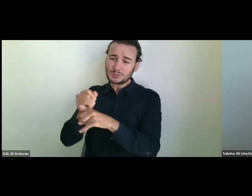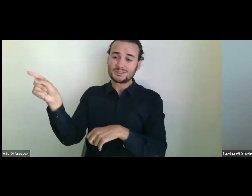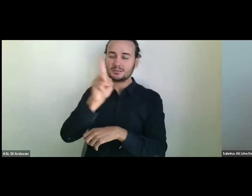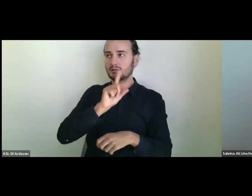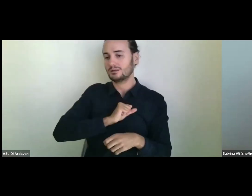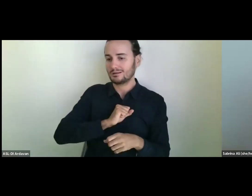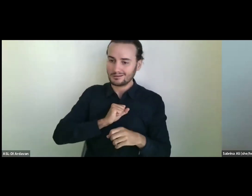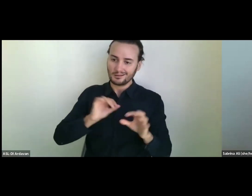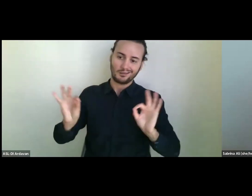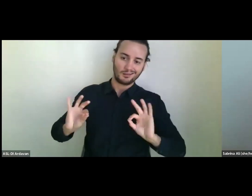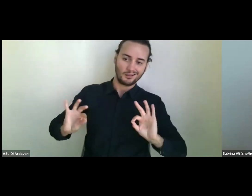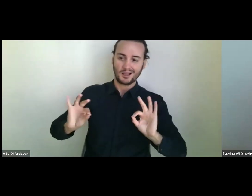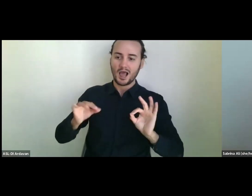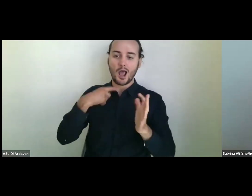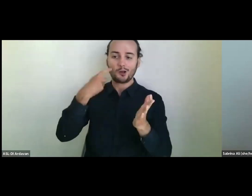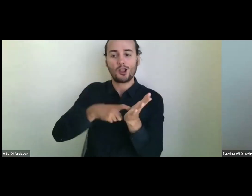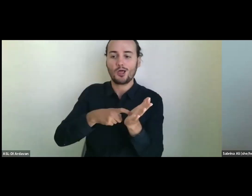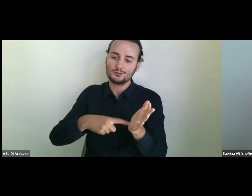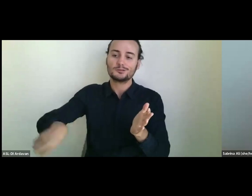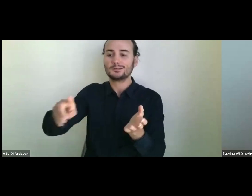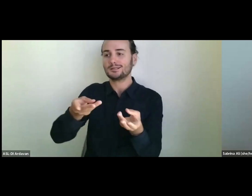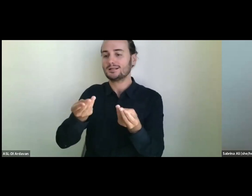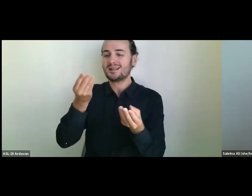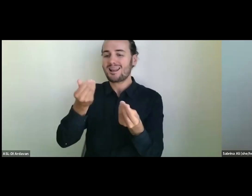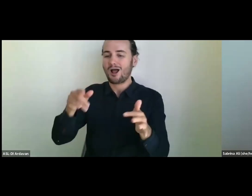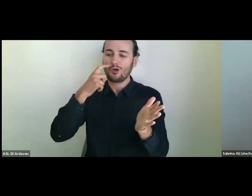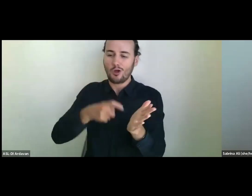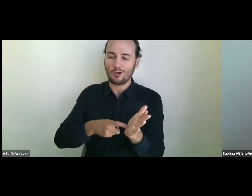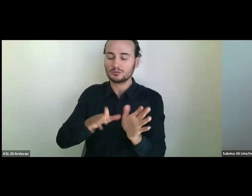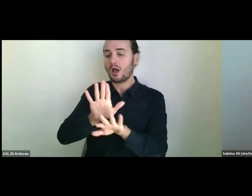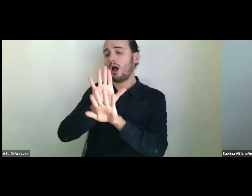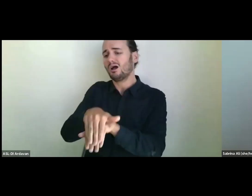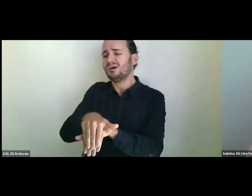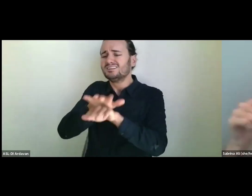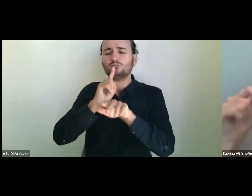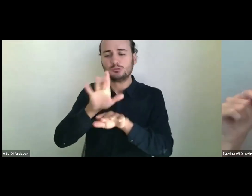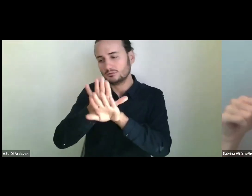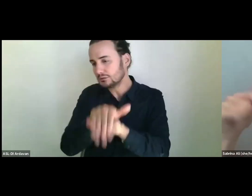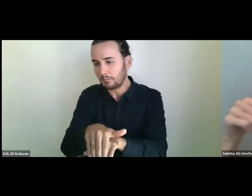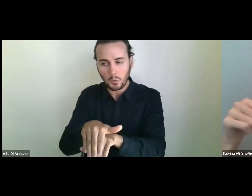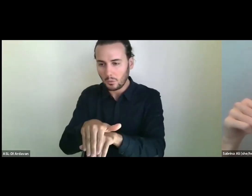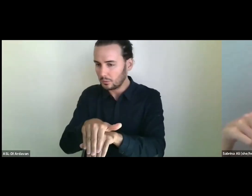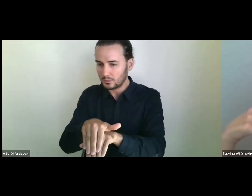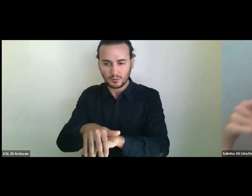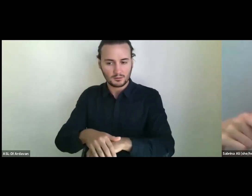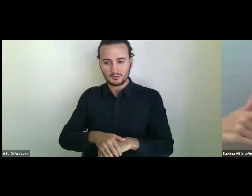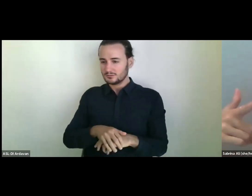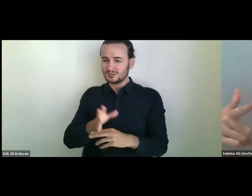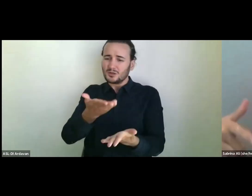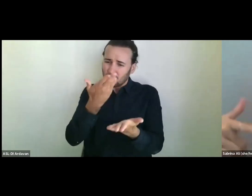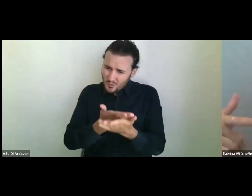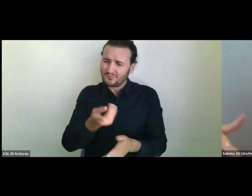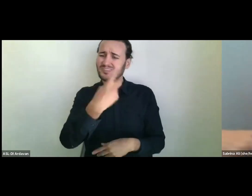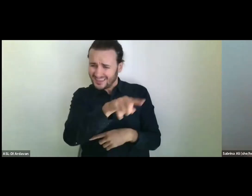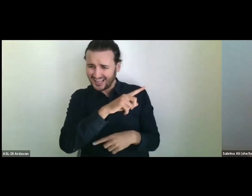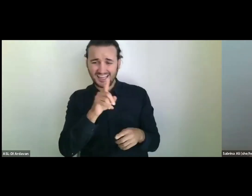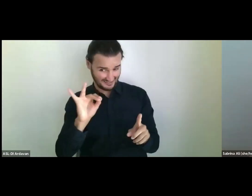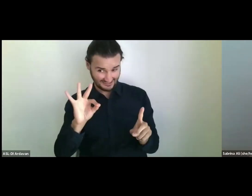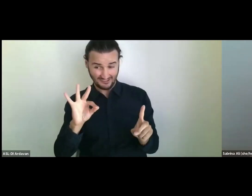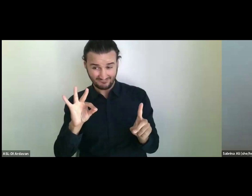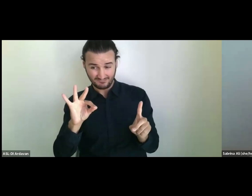performative phrases. Demand evidence that if offered the opportunity to colonize today, they would reject it in